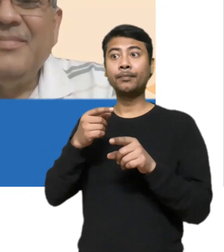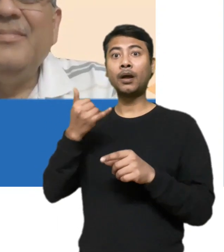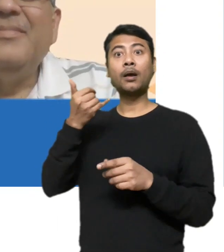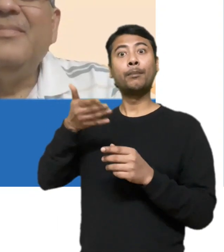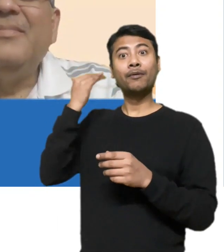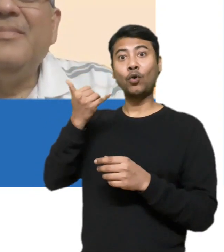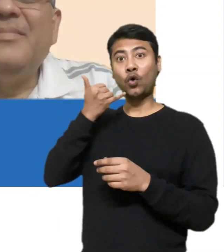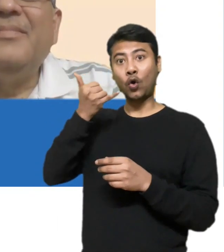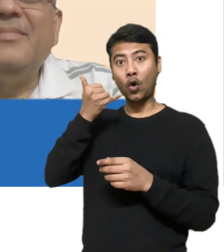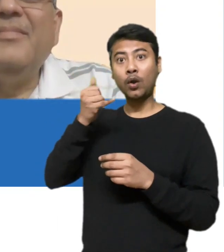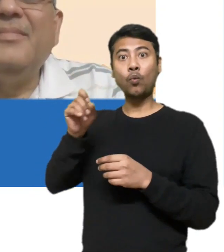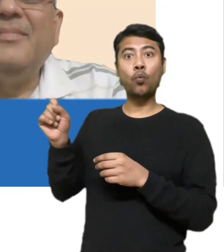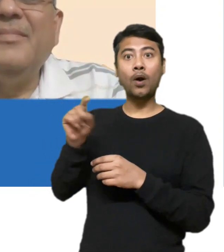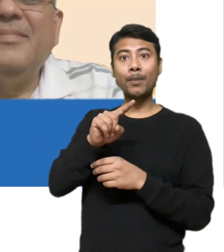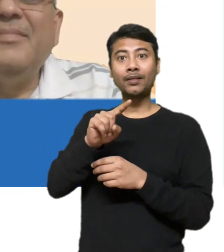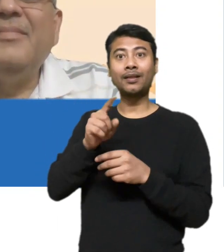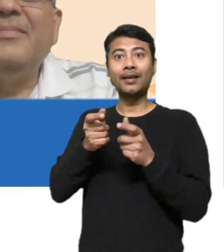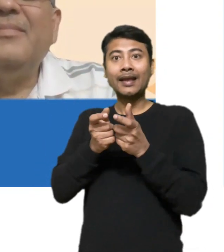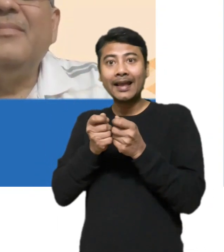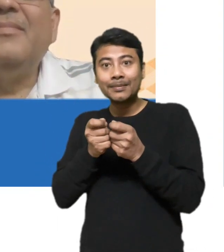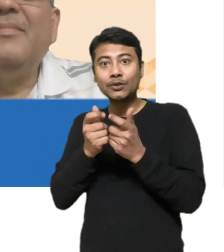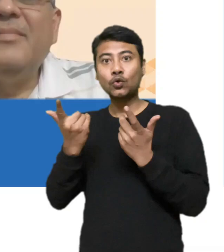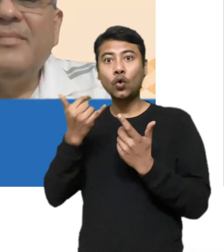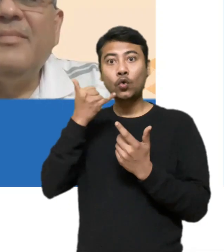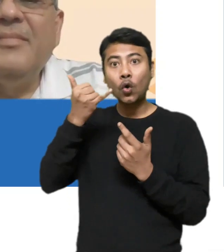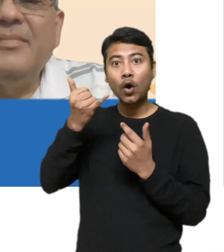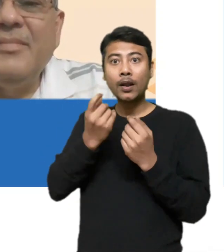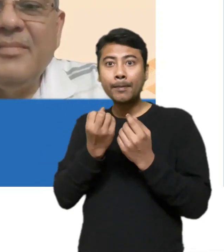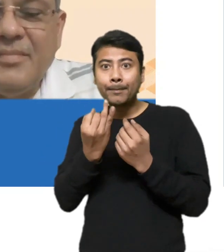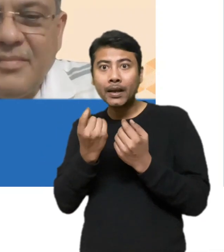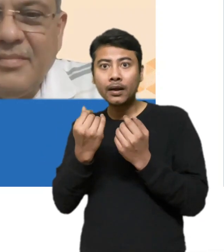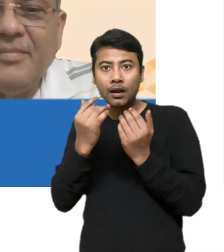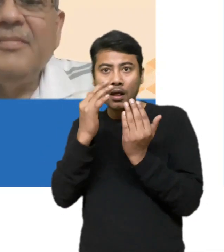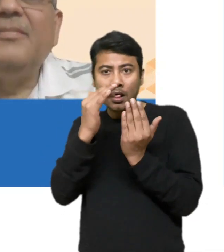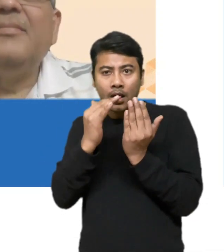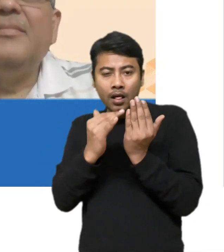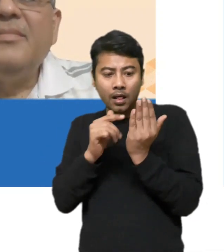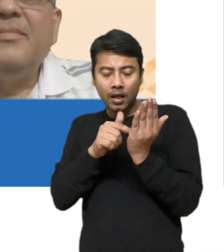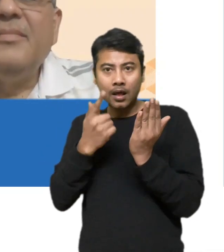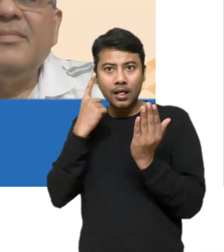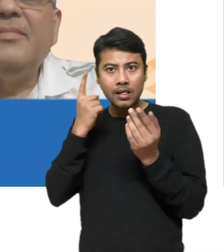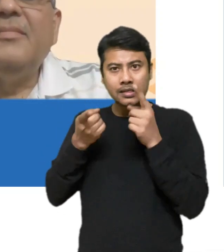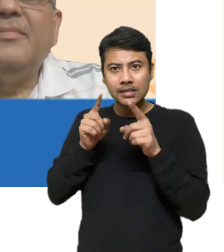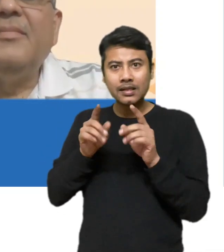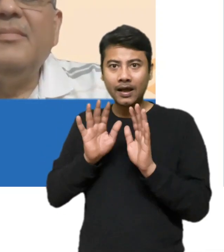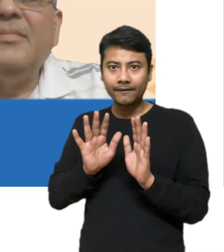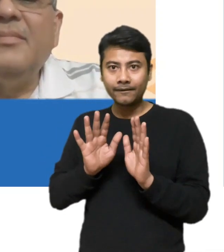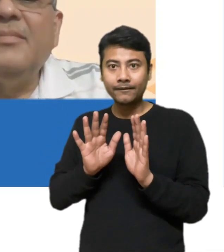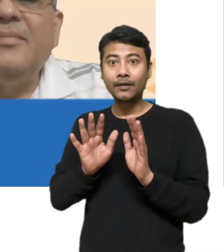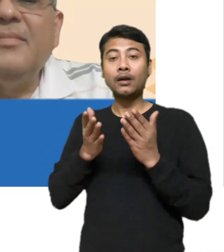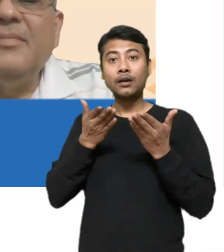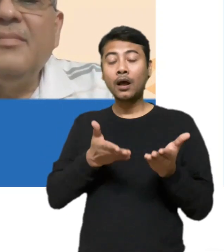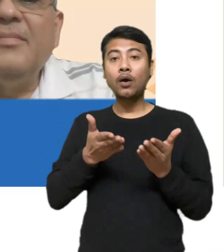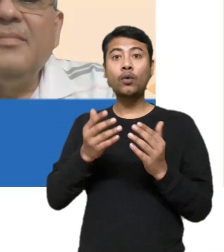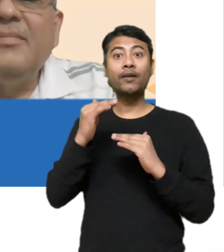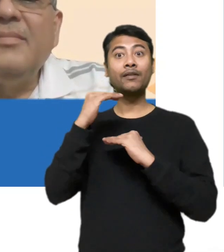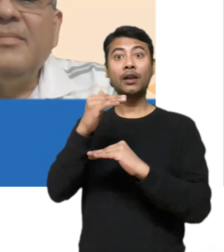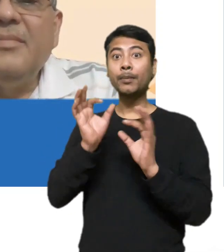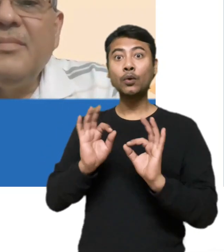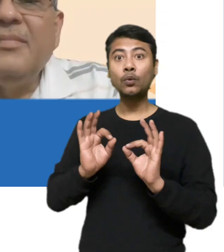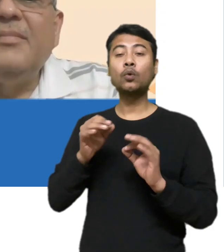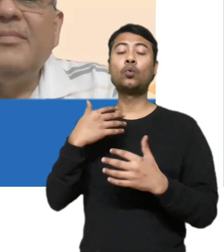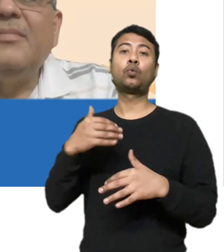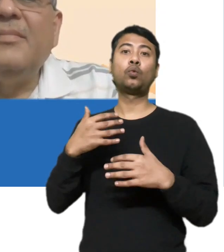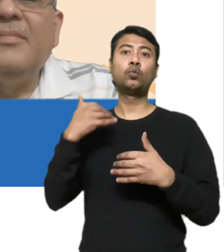you make it unlimited, you make it free. So we're having more and more calls being made. Yeah. So we have several hundred calls a